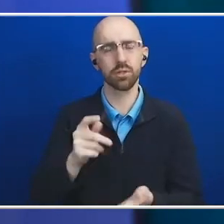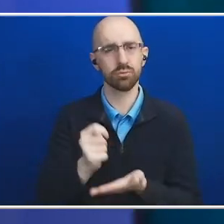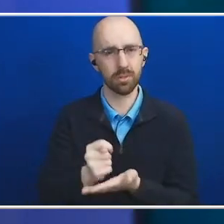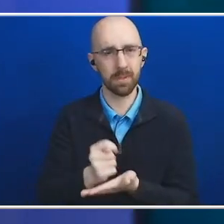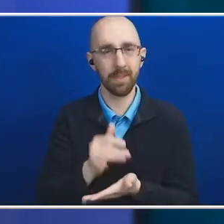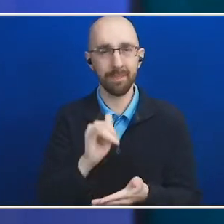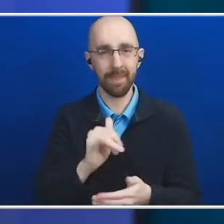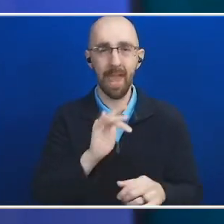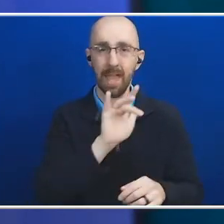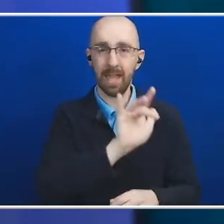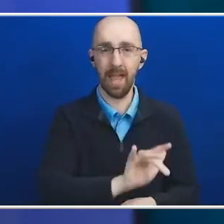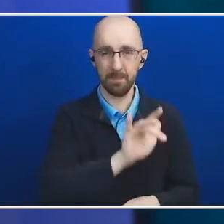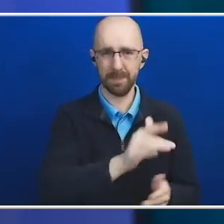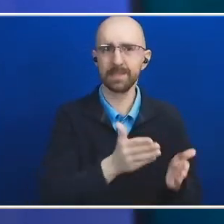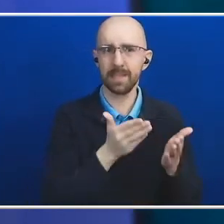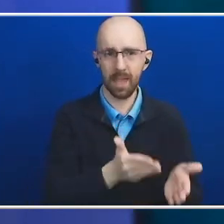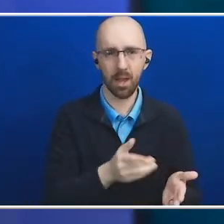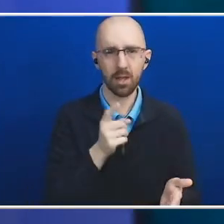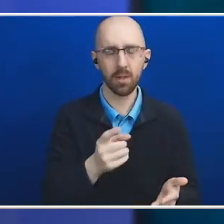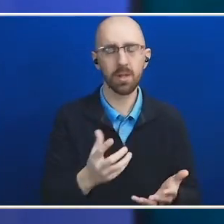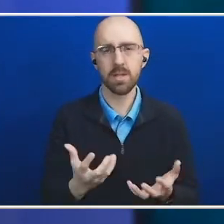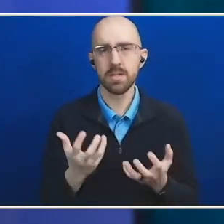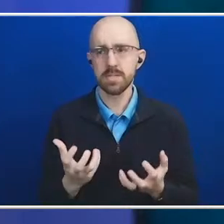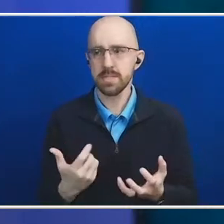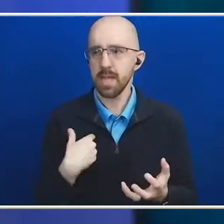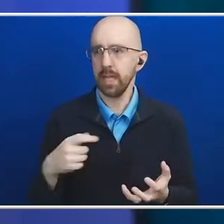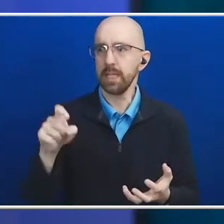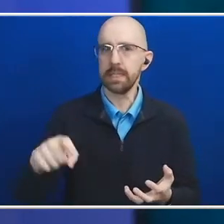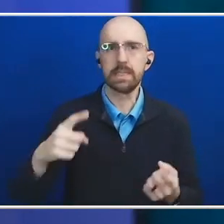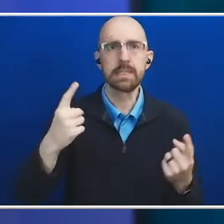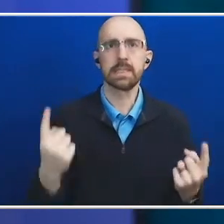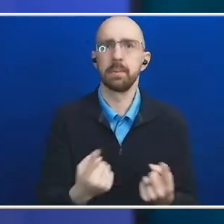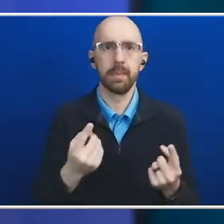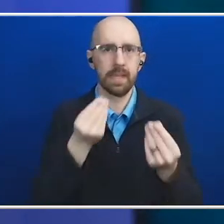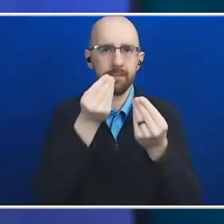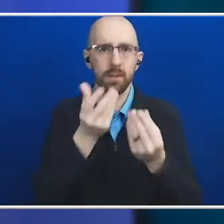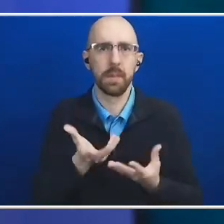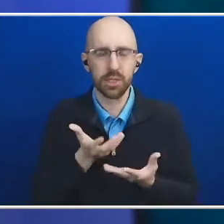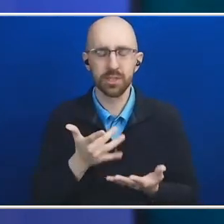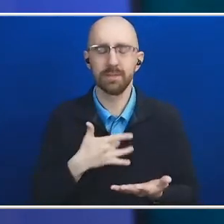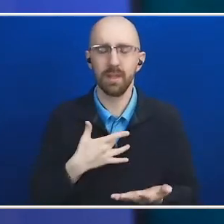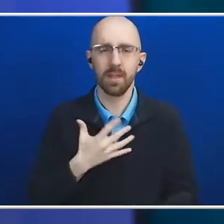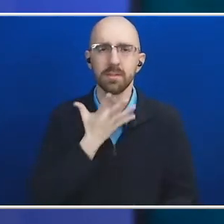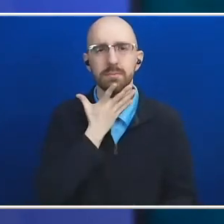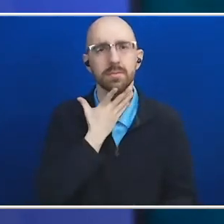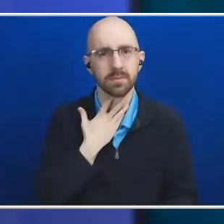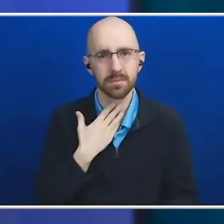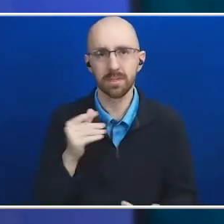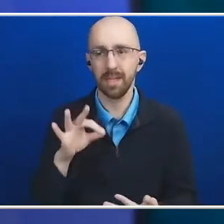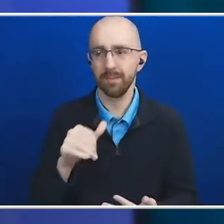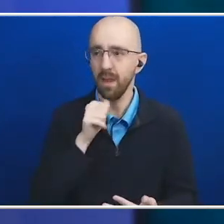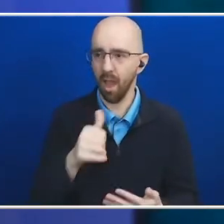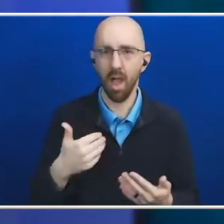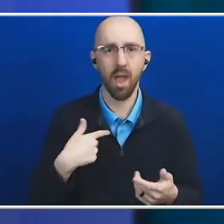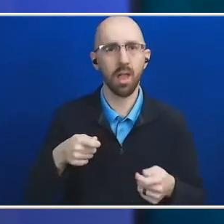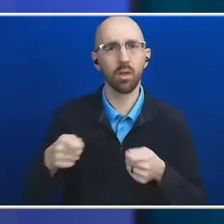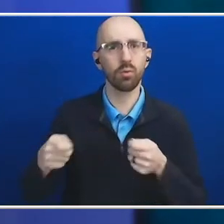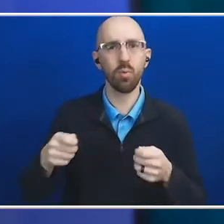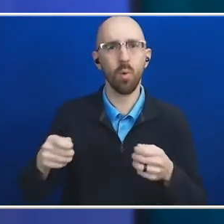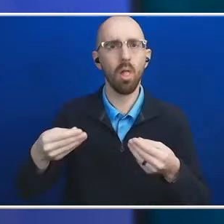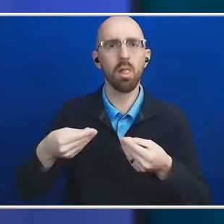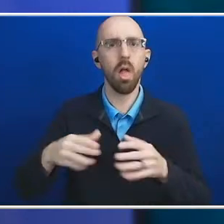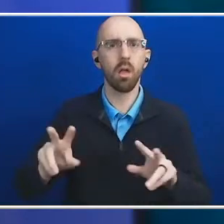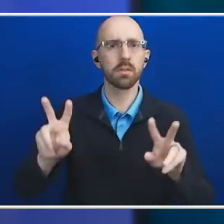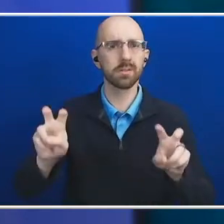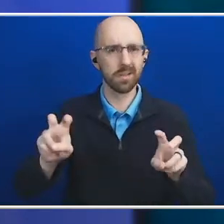are yearning for information because otherwise you're just out of control. So my approach has really